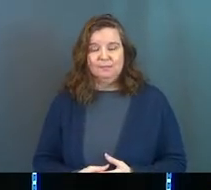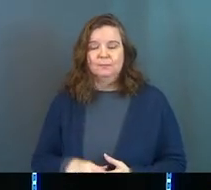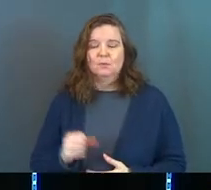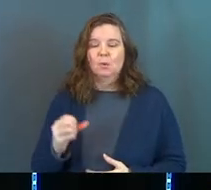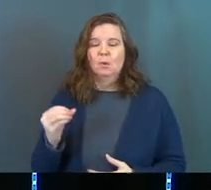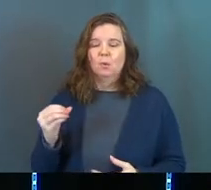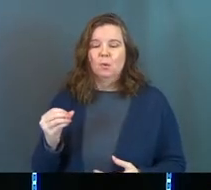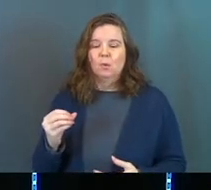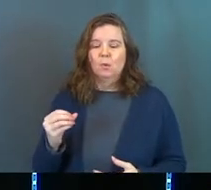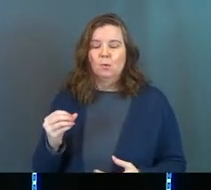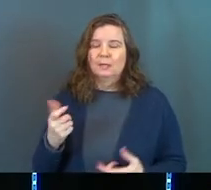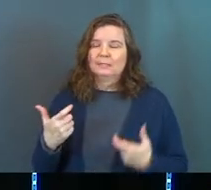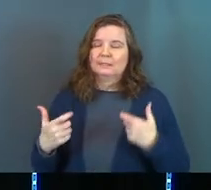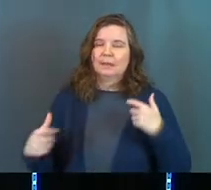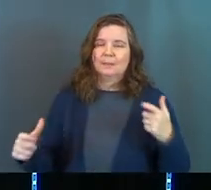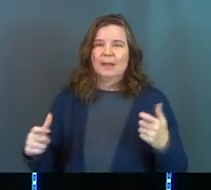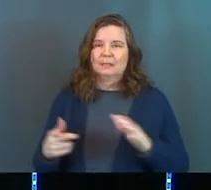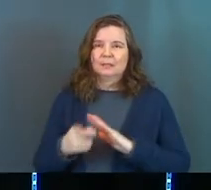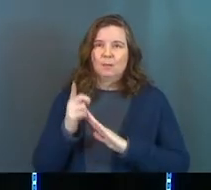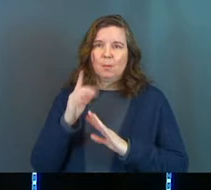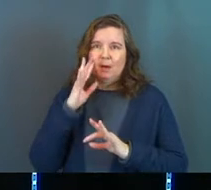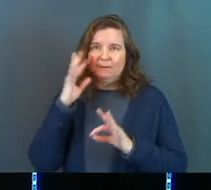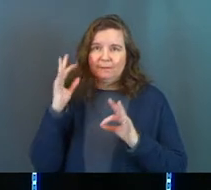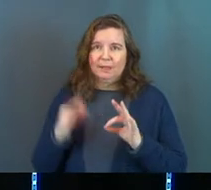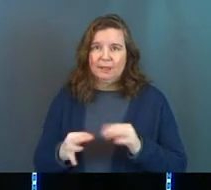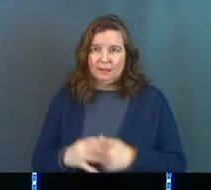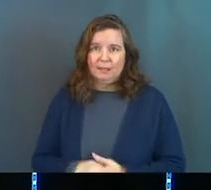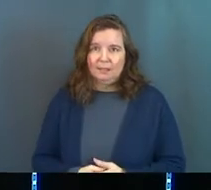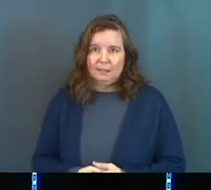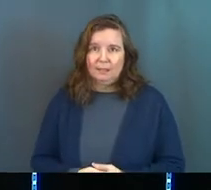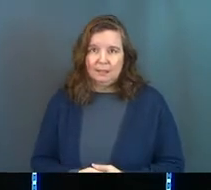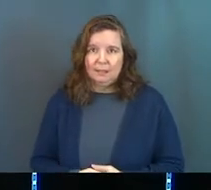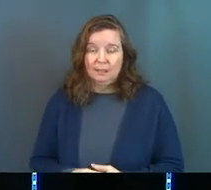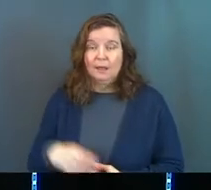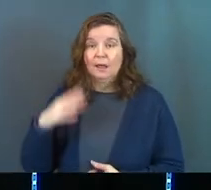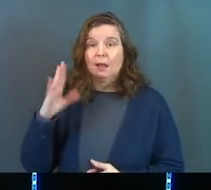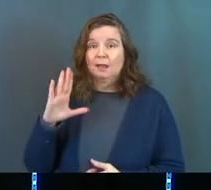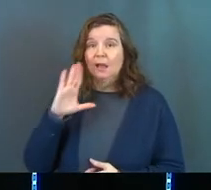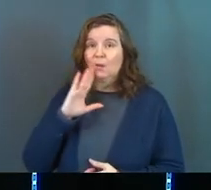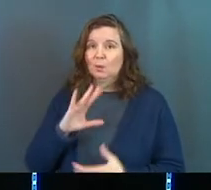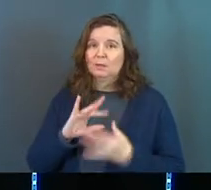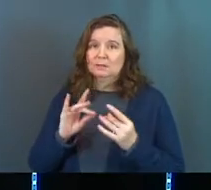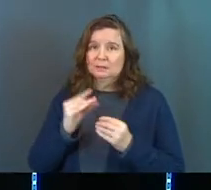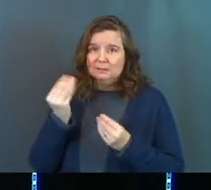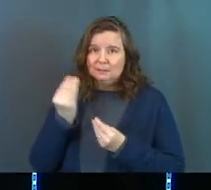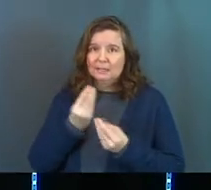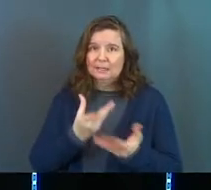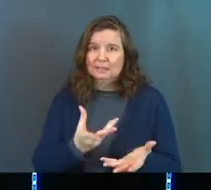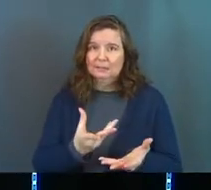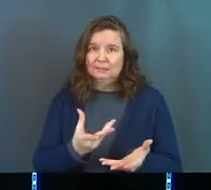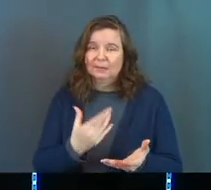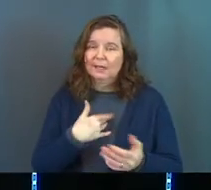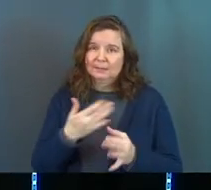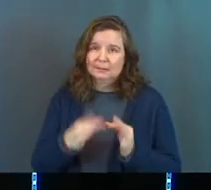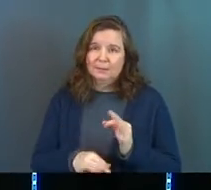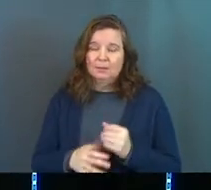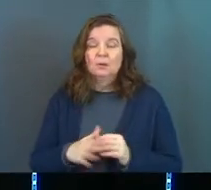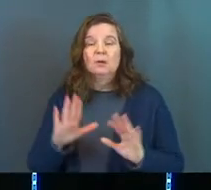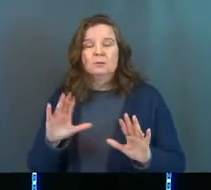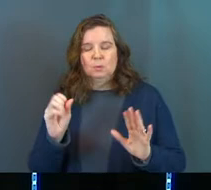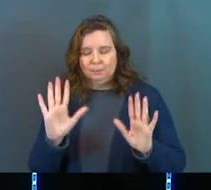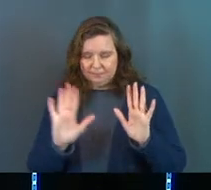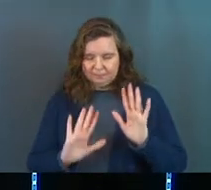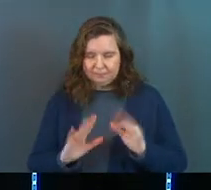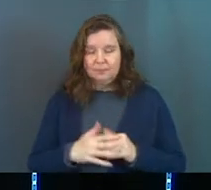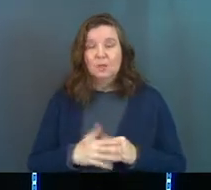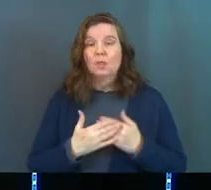So it's a massive moment of faith. And God is going to speak. And it's so simple. So,